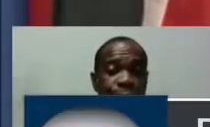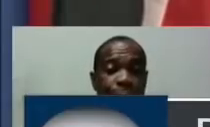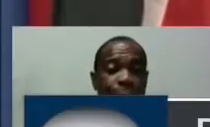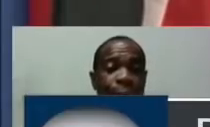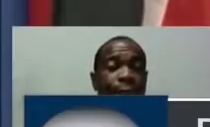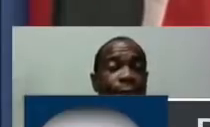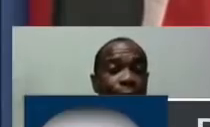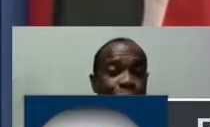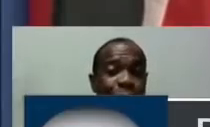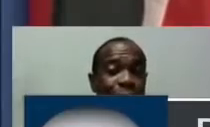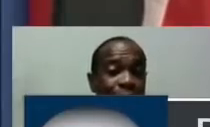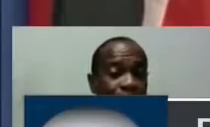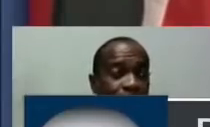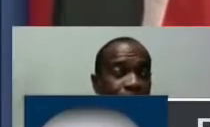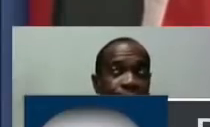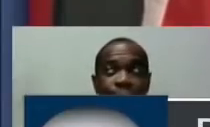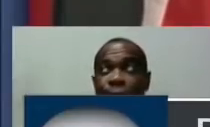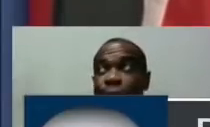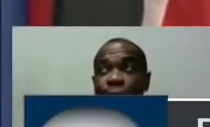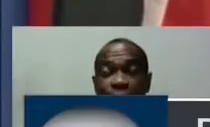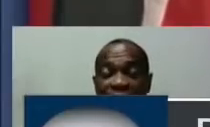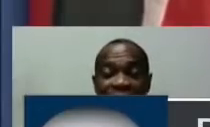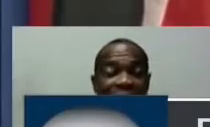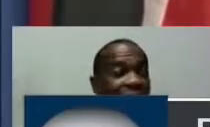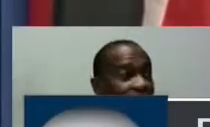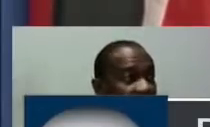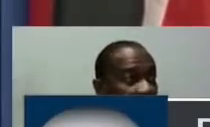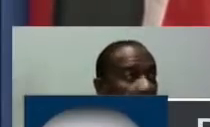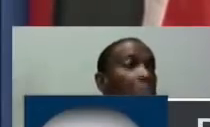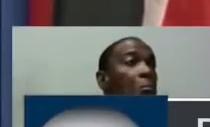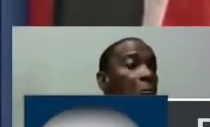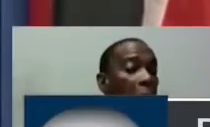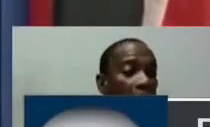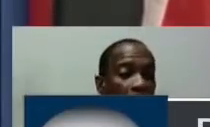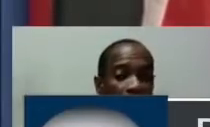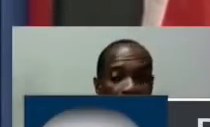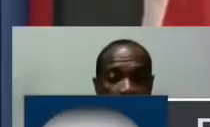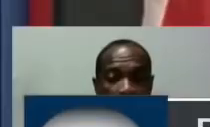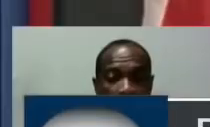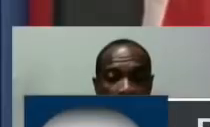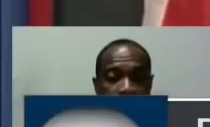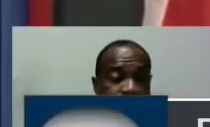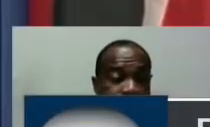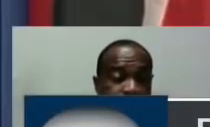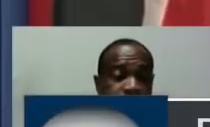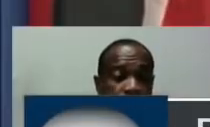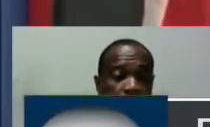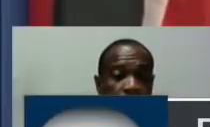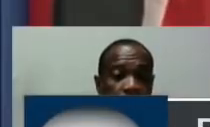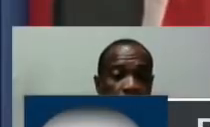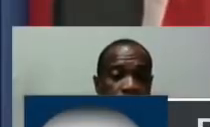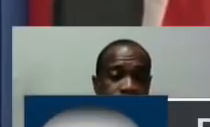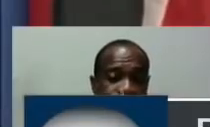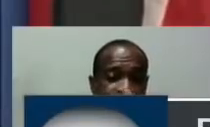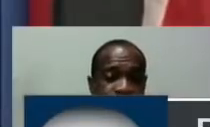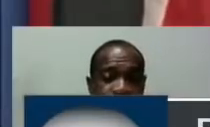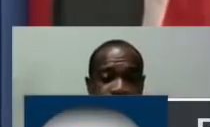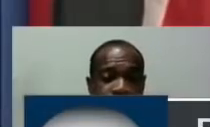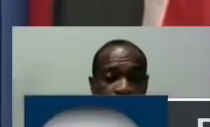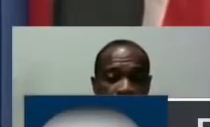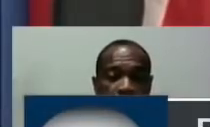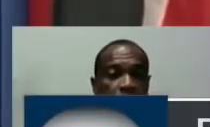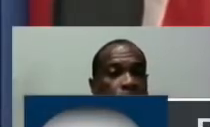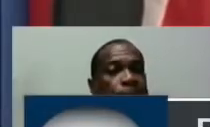The potential for higher numbers of deaths, not stirring any response. Because I've been monitoring the rate